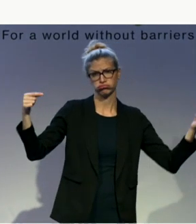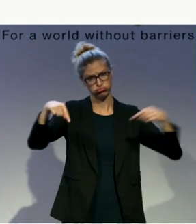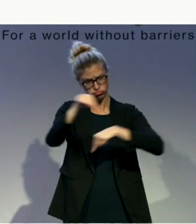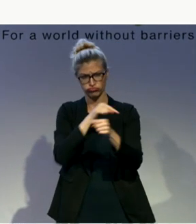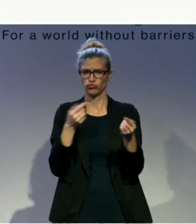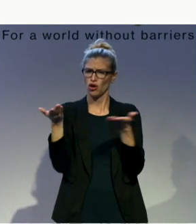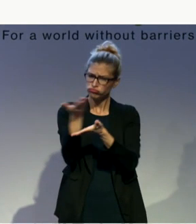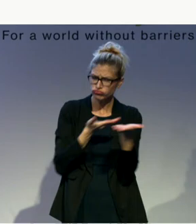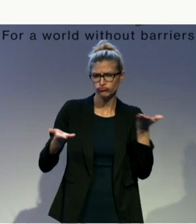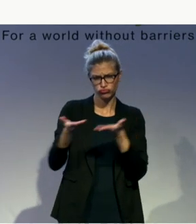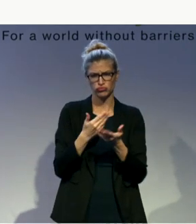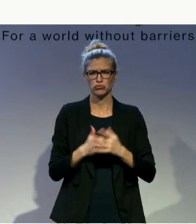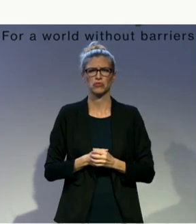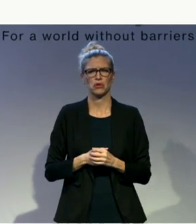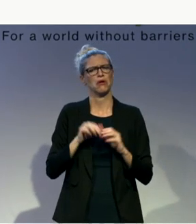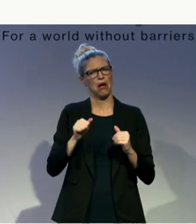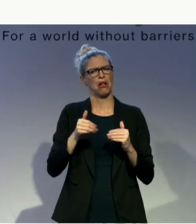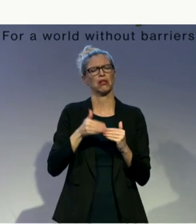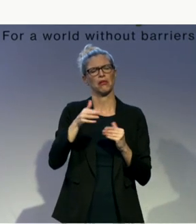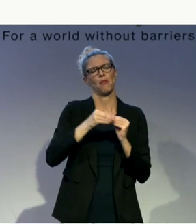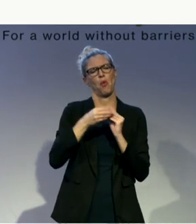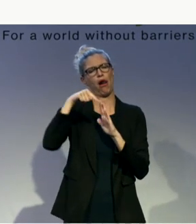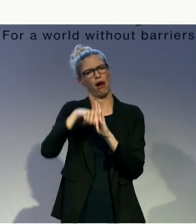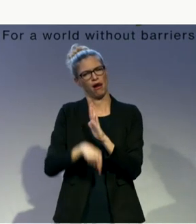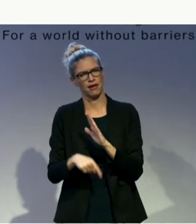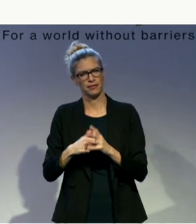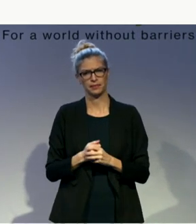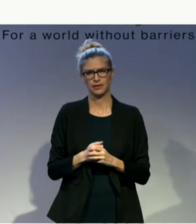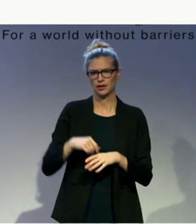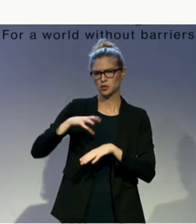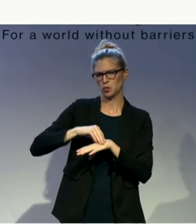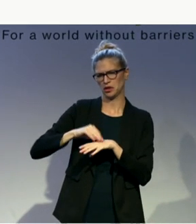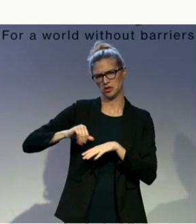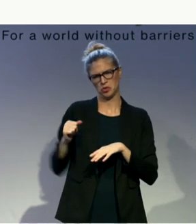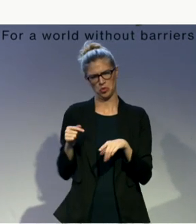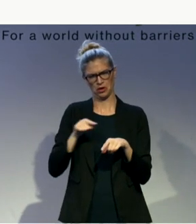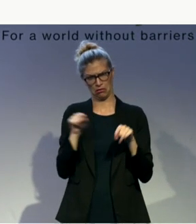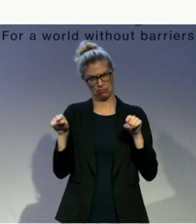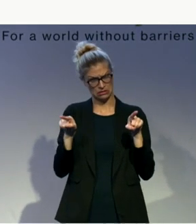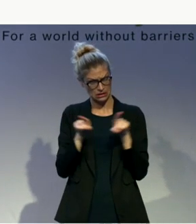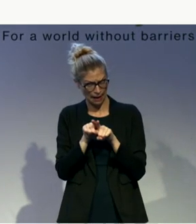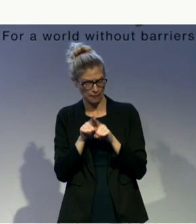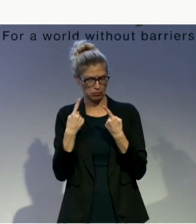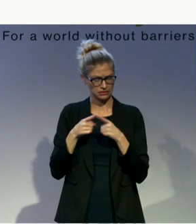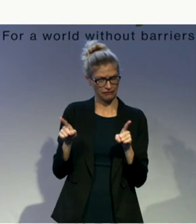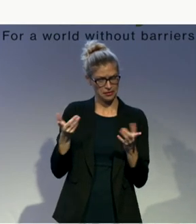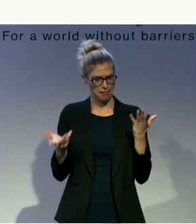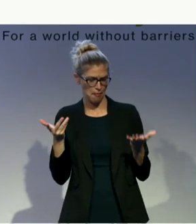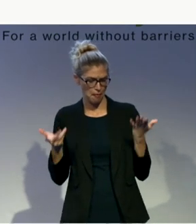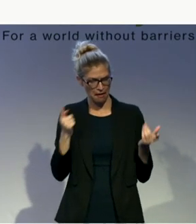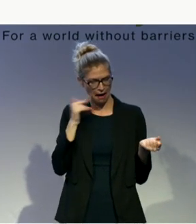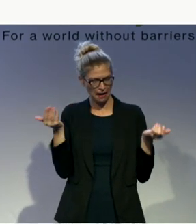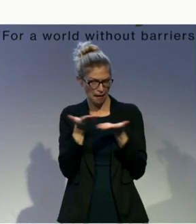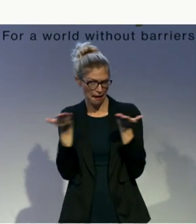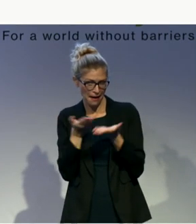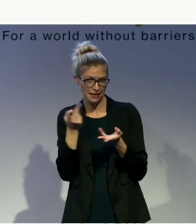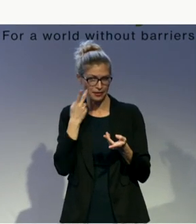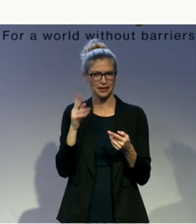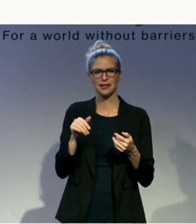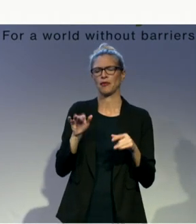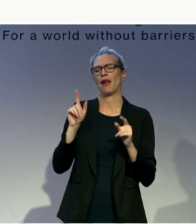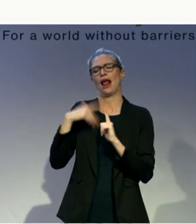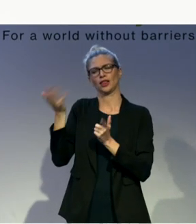conversation how that differed from the meetings in Sweden. Probably you did some tricks and tips. But overall, it was